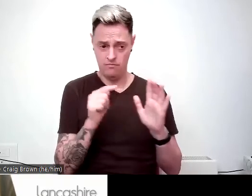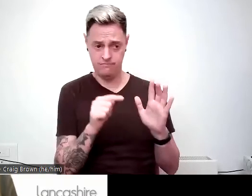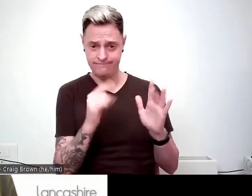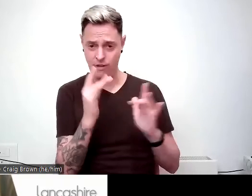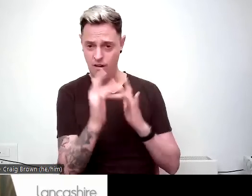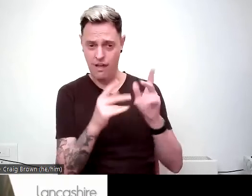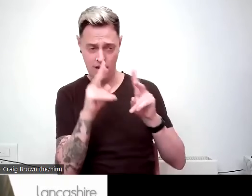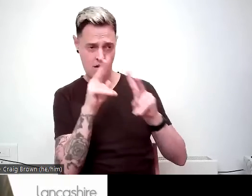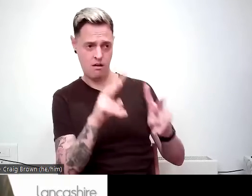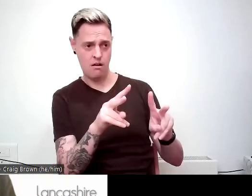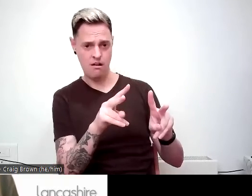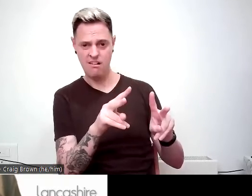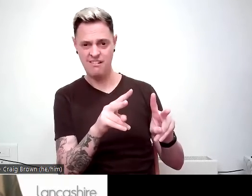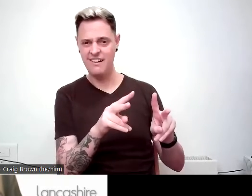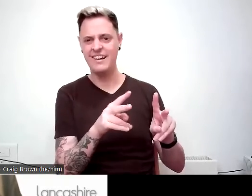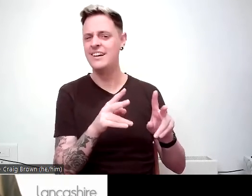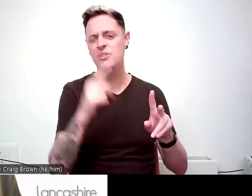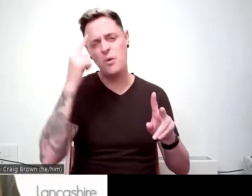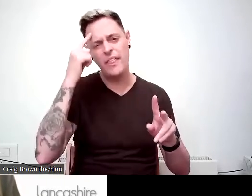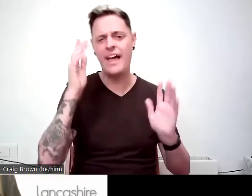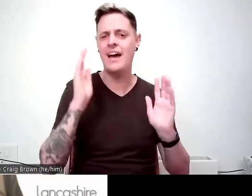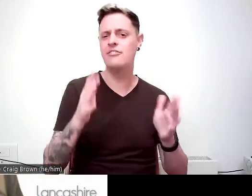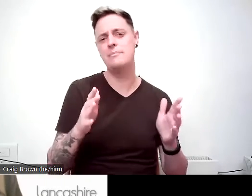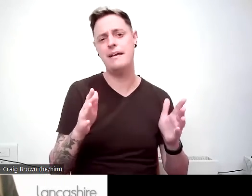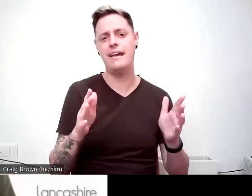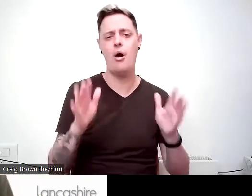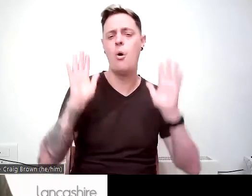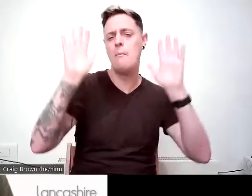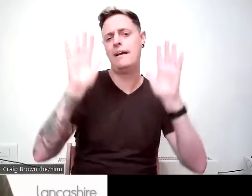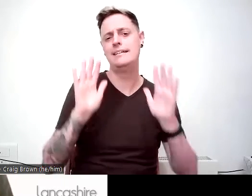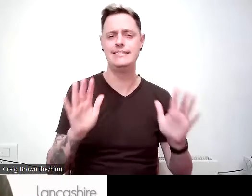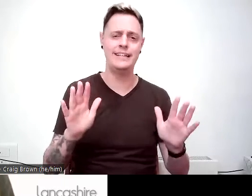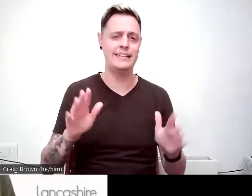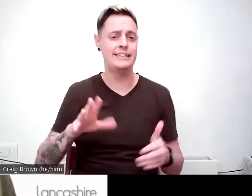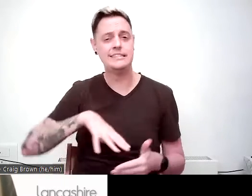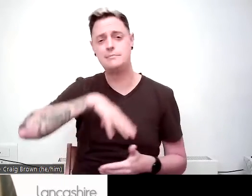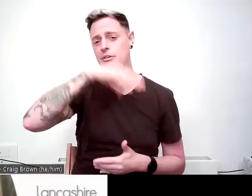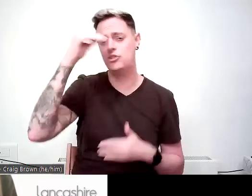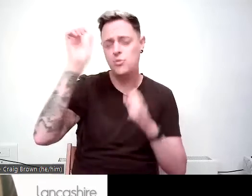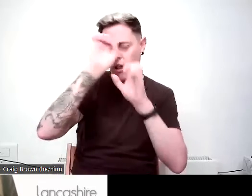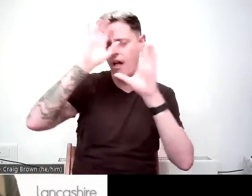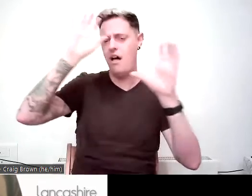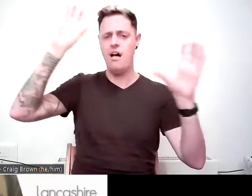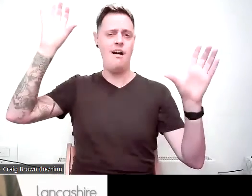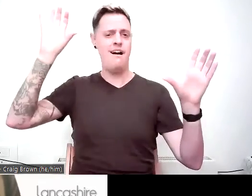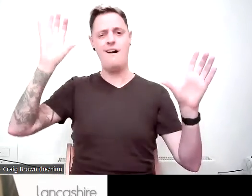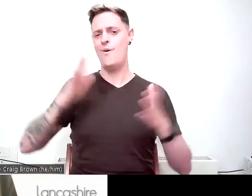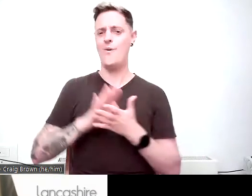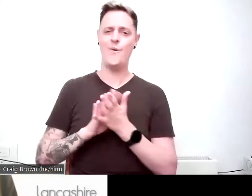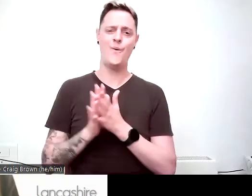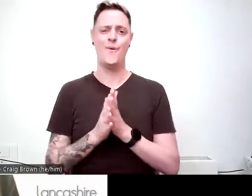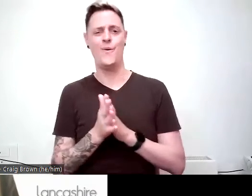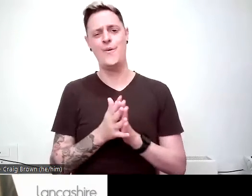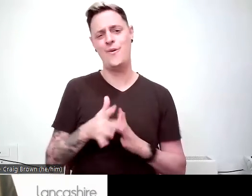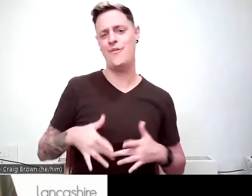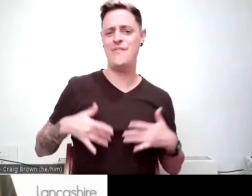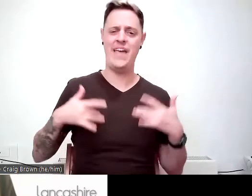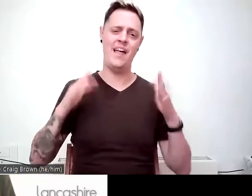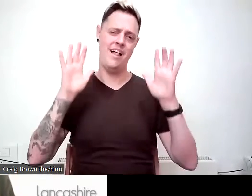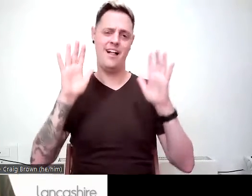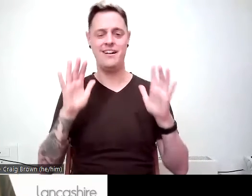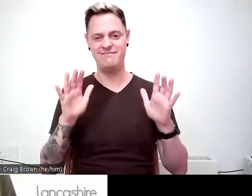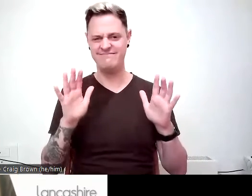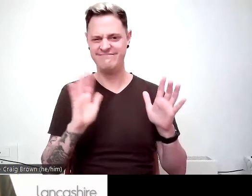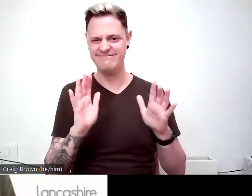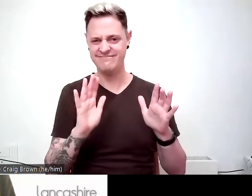be amazing, you know, and have this spiritual awakening the first time round, or to feel perfectly, you know, amazing after your first session.